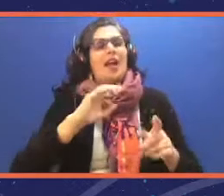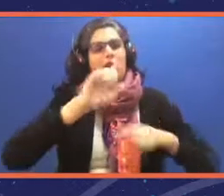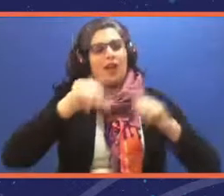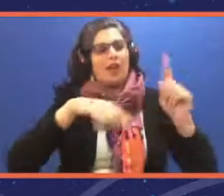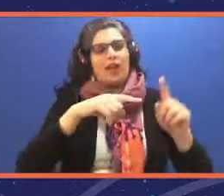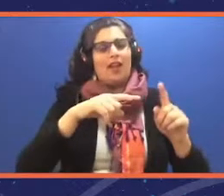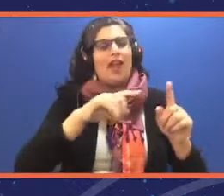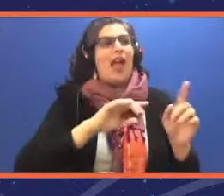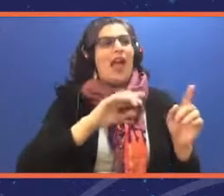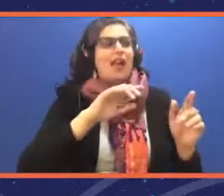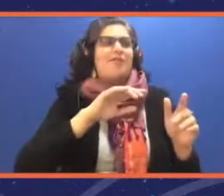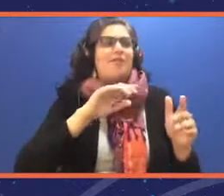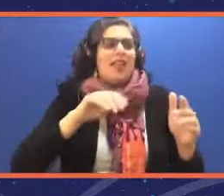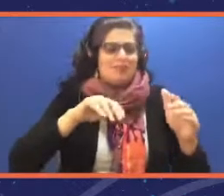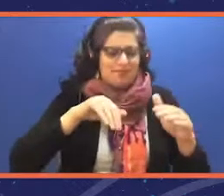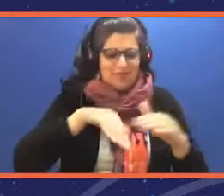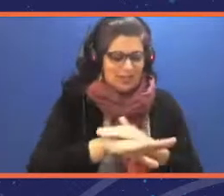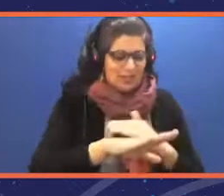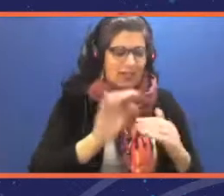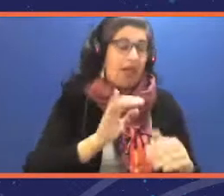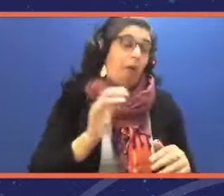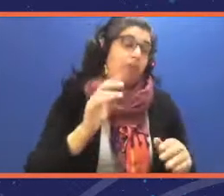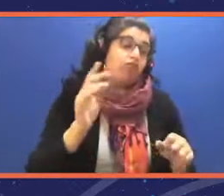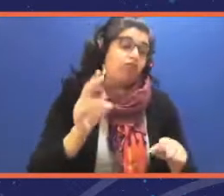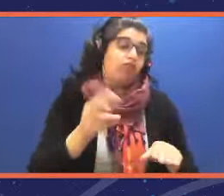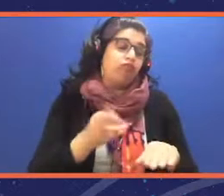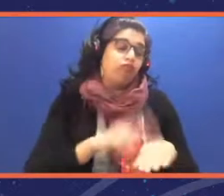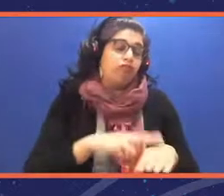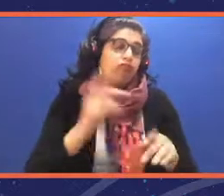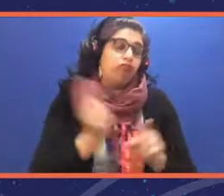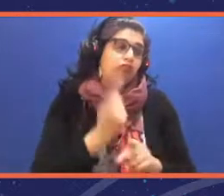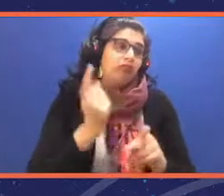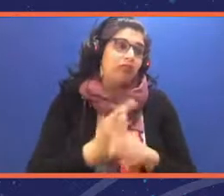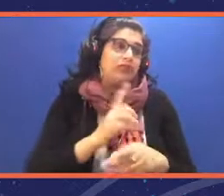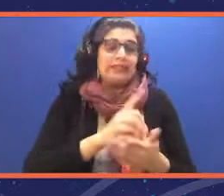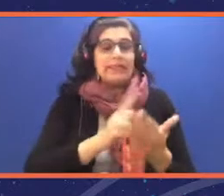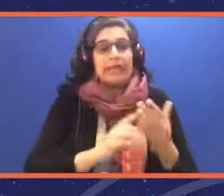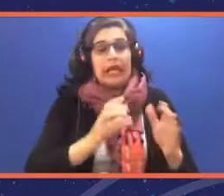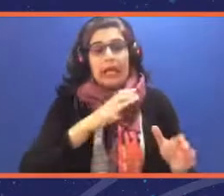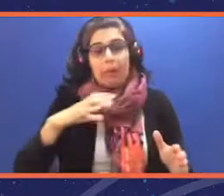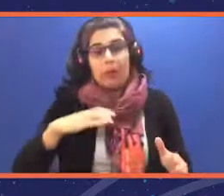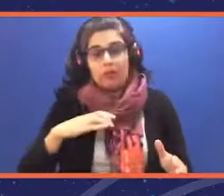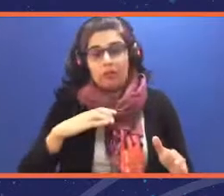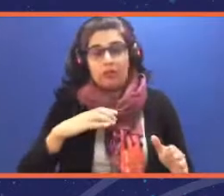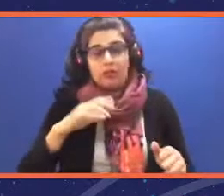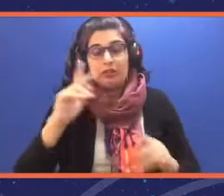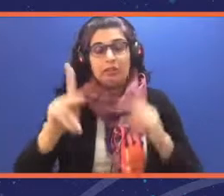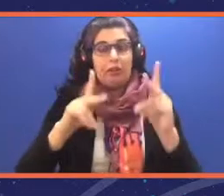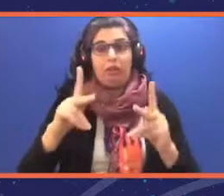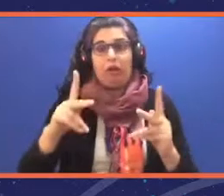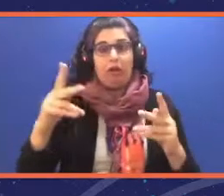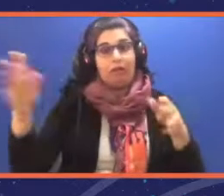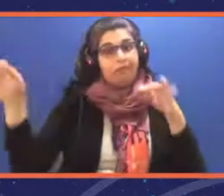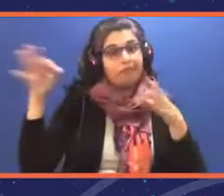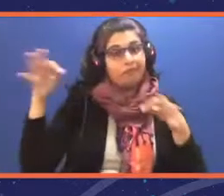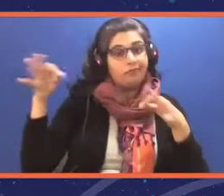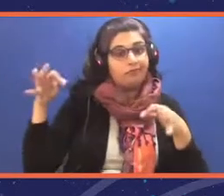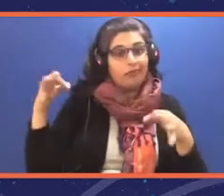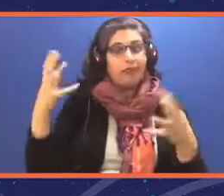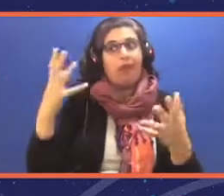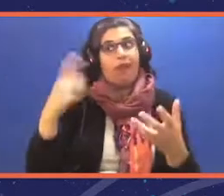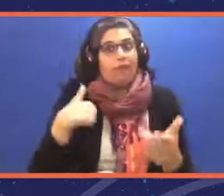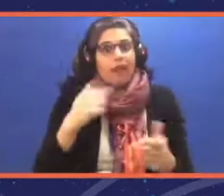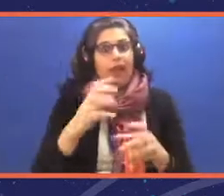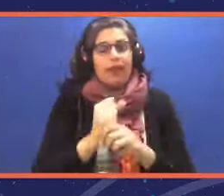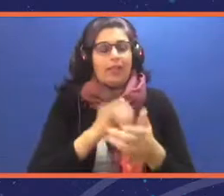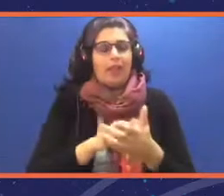commission and I'm just going to have to do like what people tell me to. But just having like all that space to do what we wanted and like create the